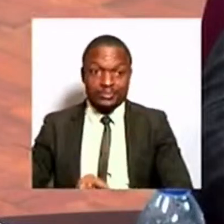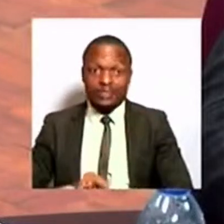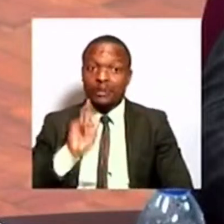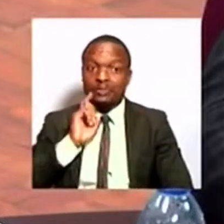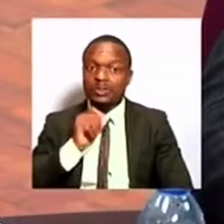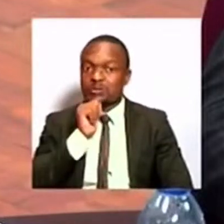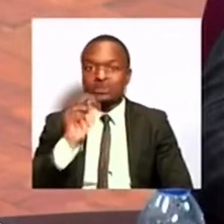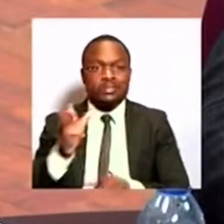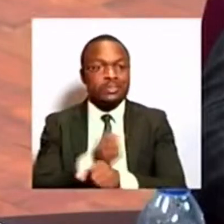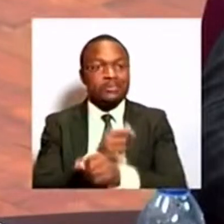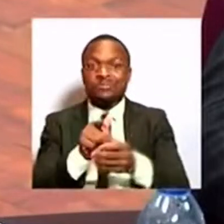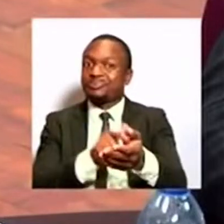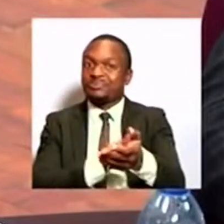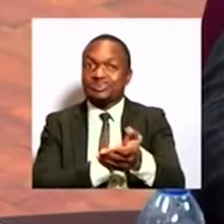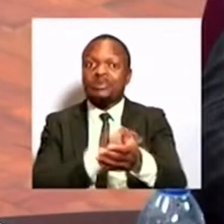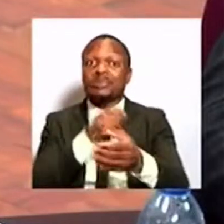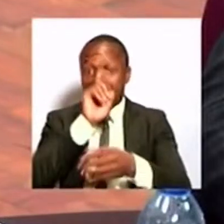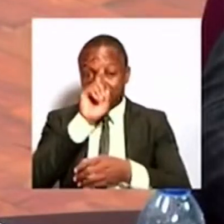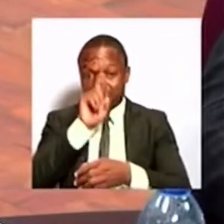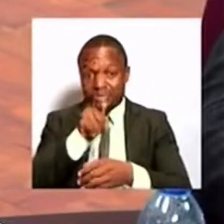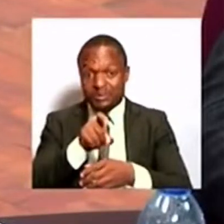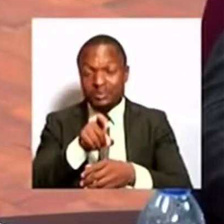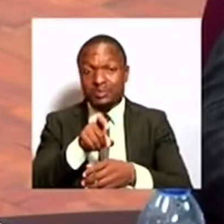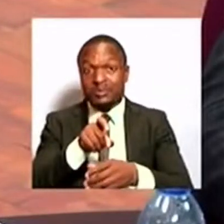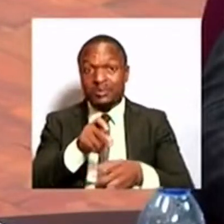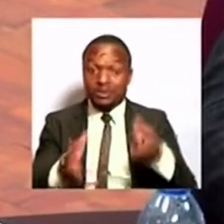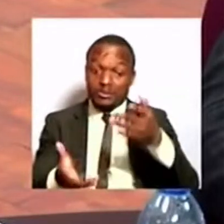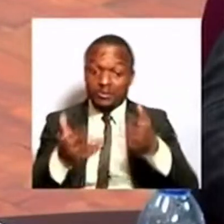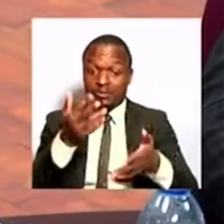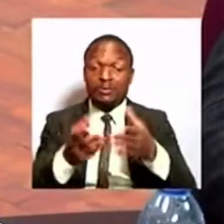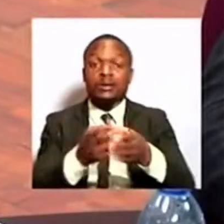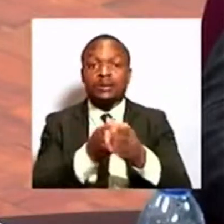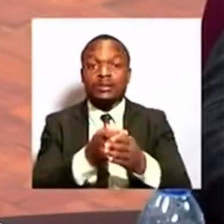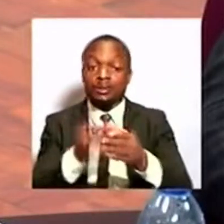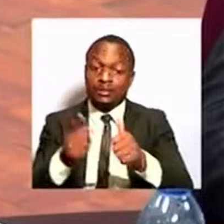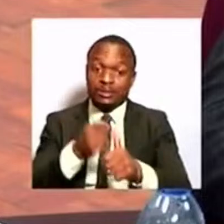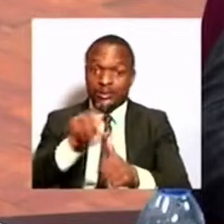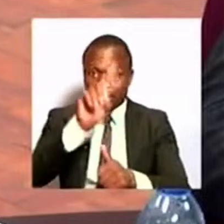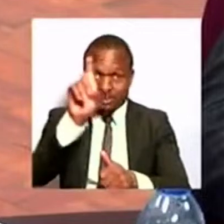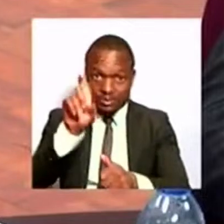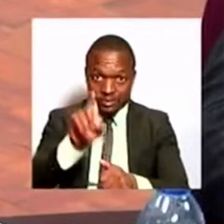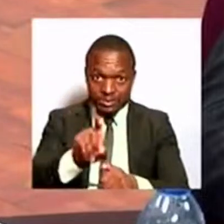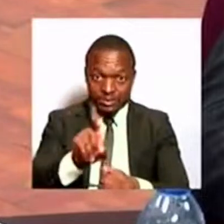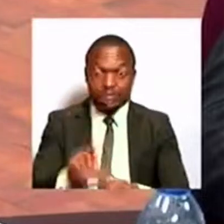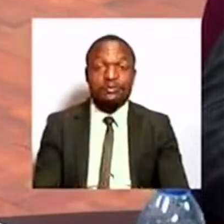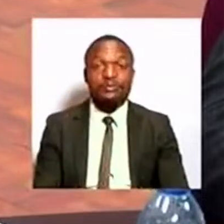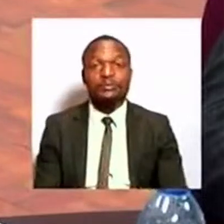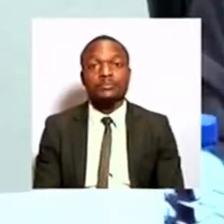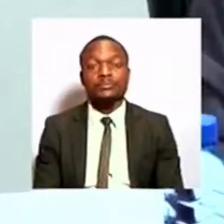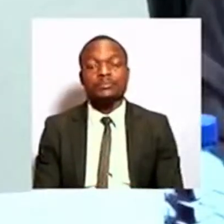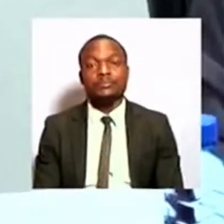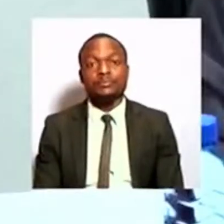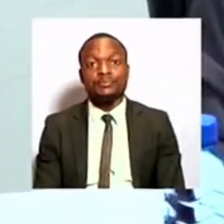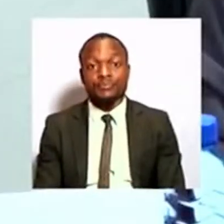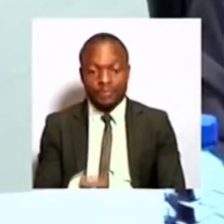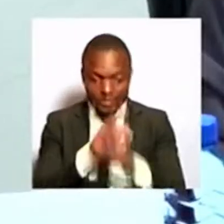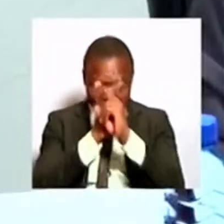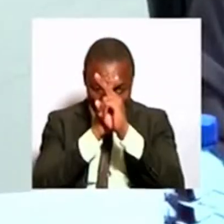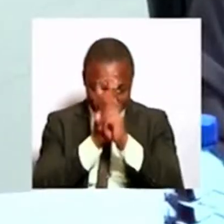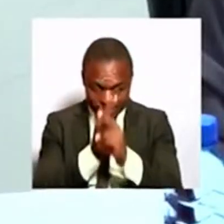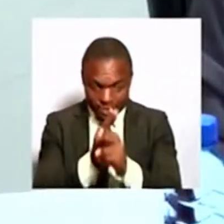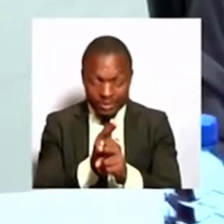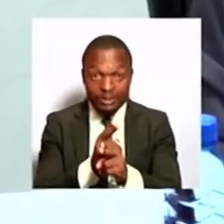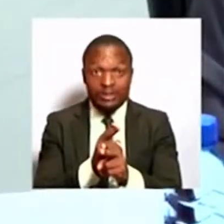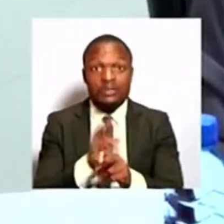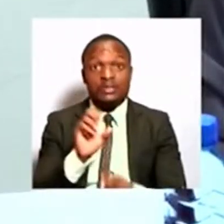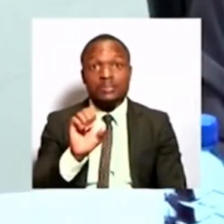shouldn't have taken long to insure the mean fire truck. The next question from Honorable